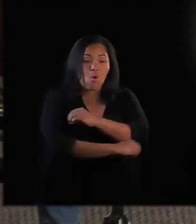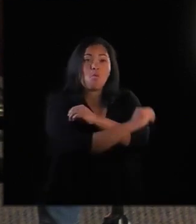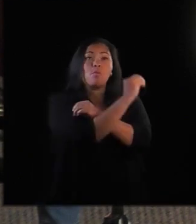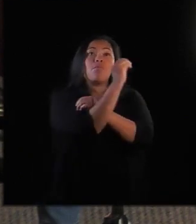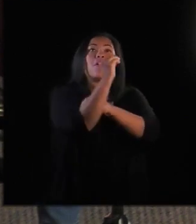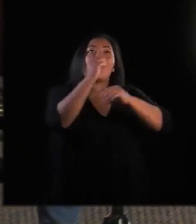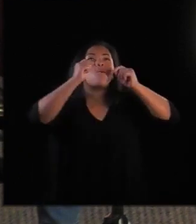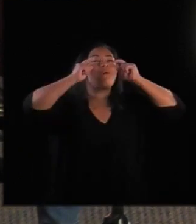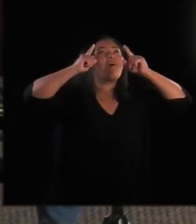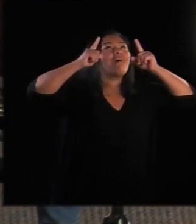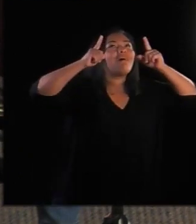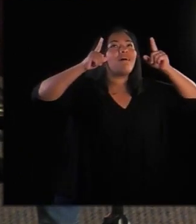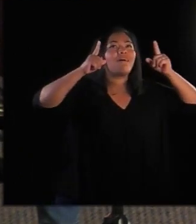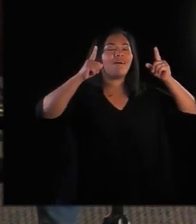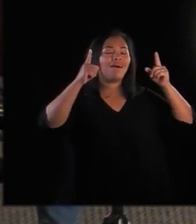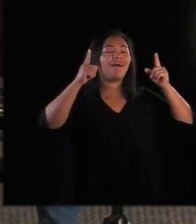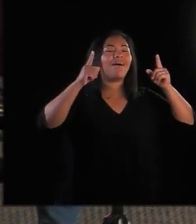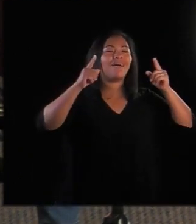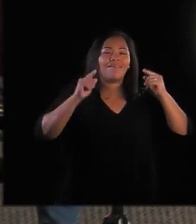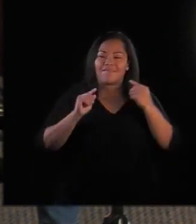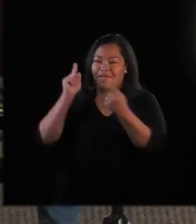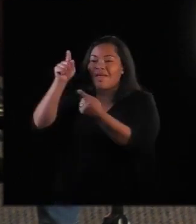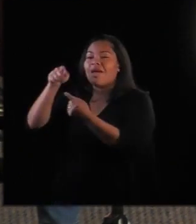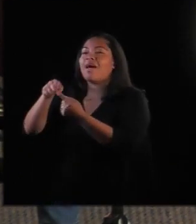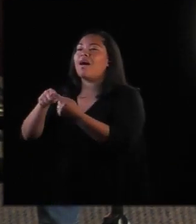From the moment that I wake up